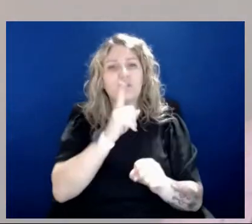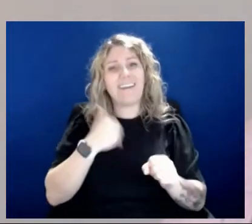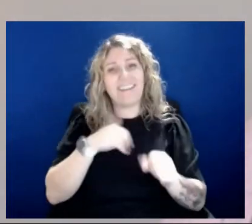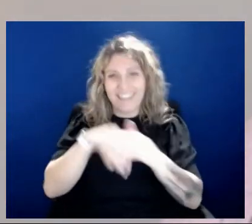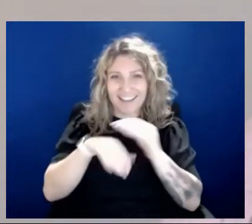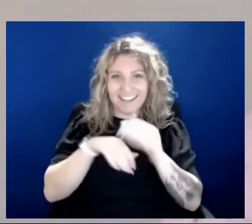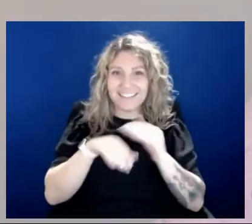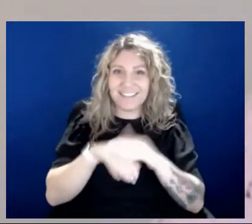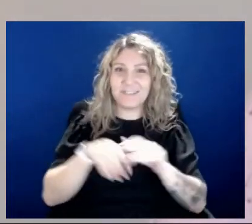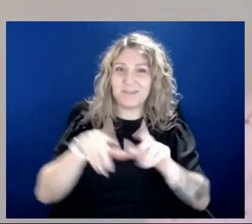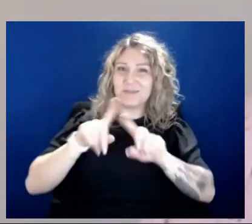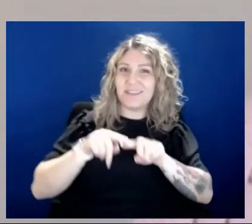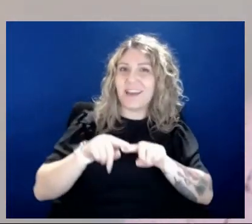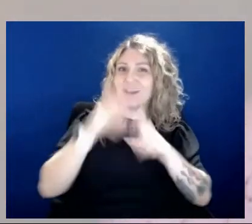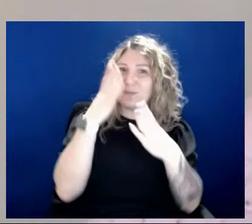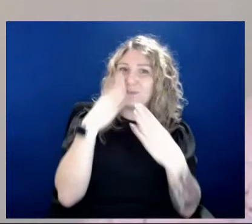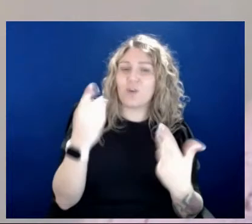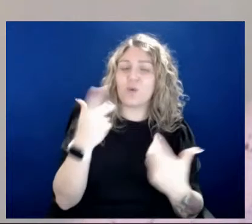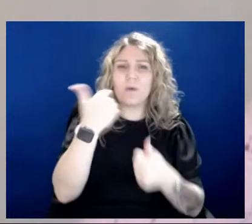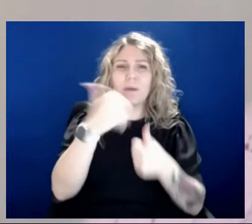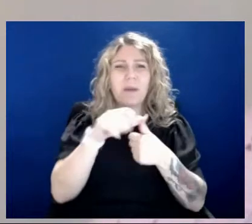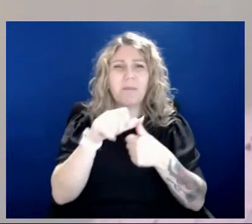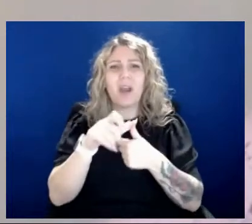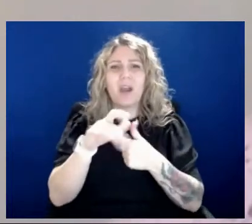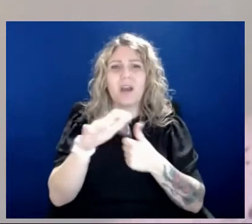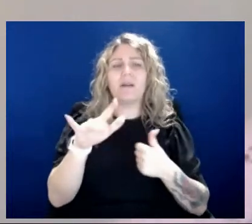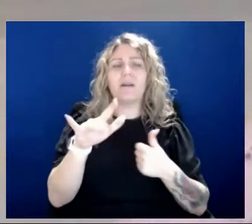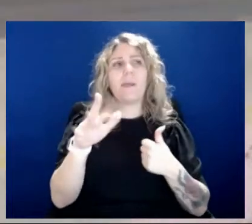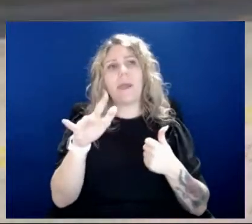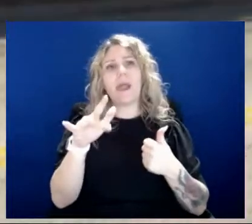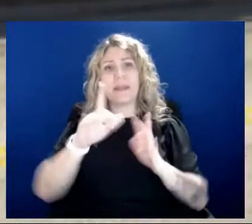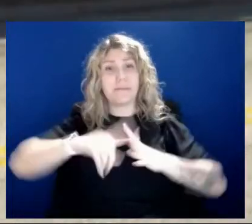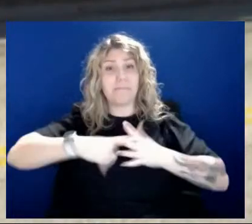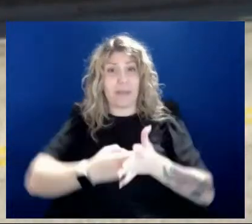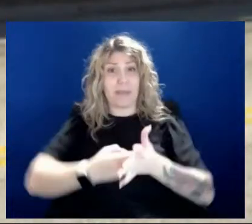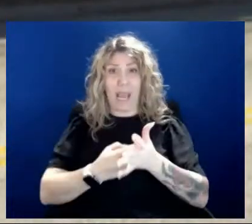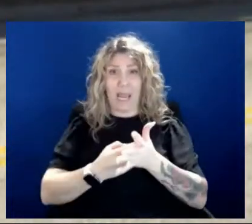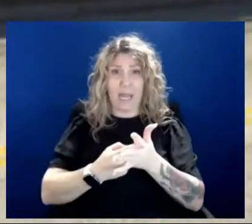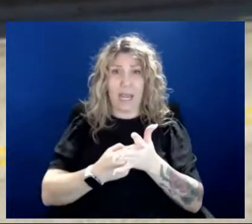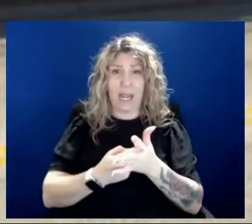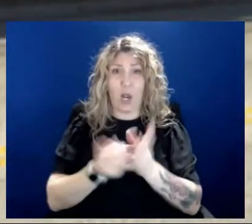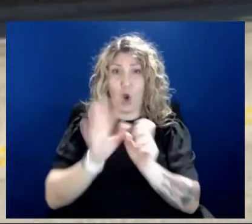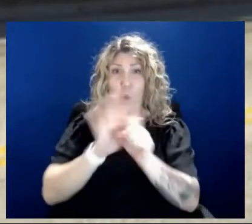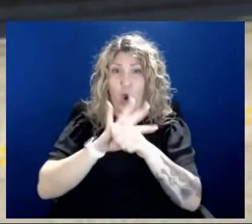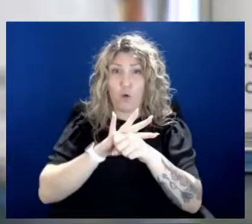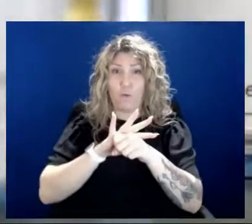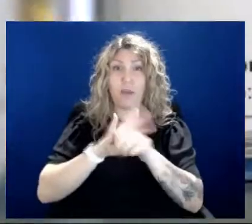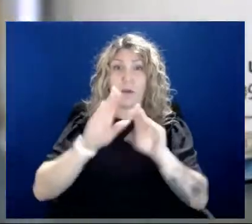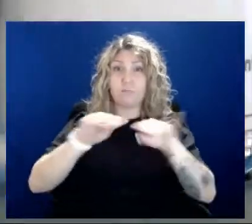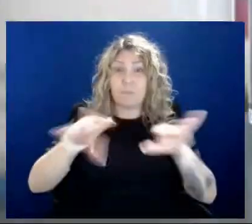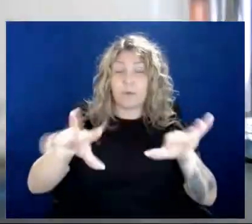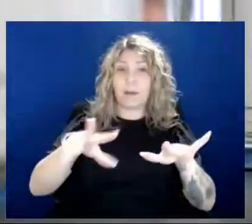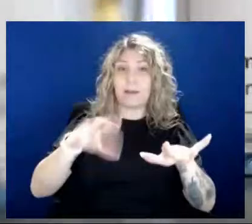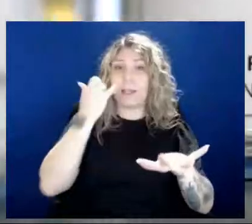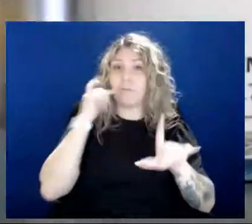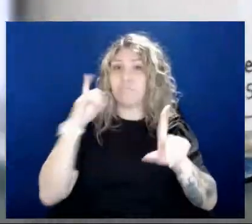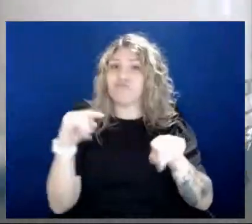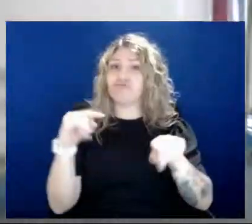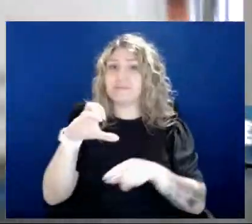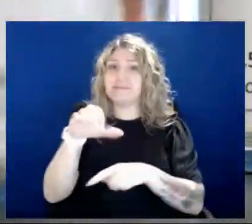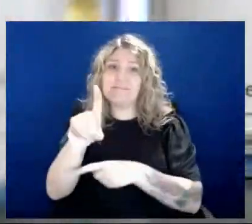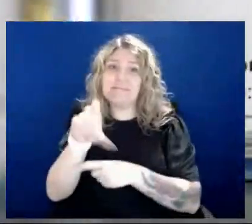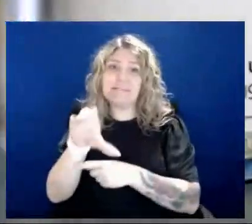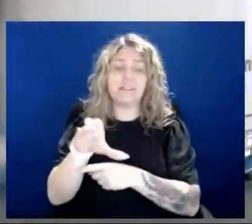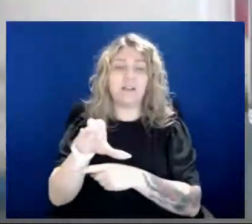reliable information. You might remember at the beginning of the pandemic, if you went to the CDC website, you